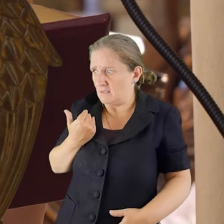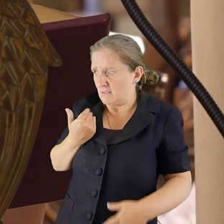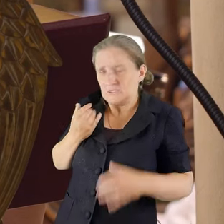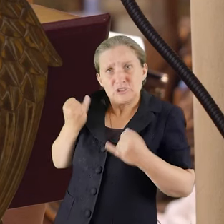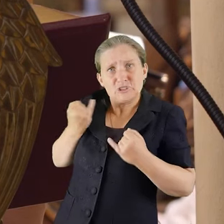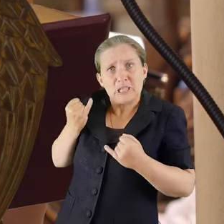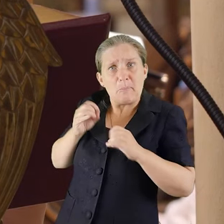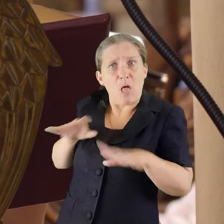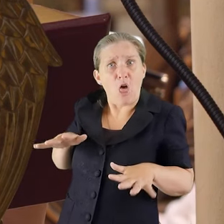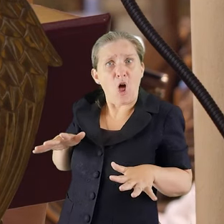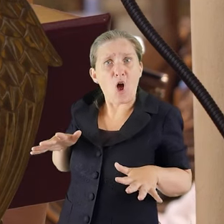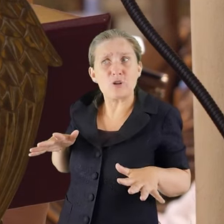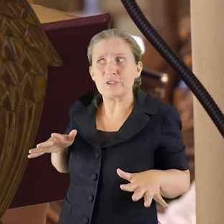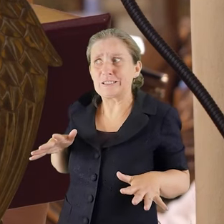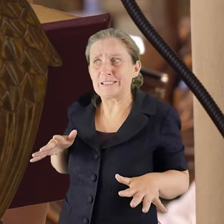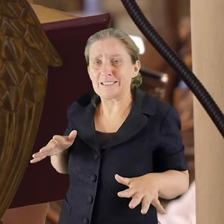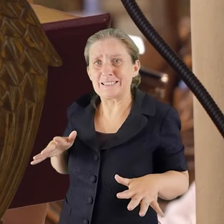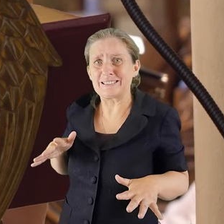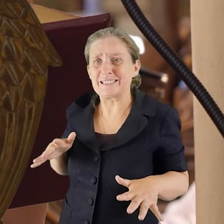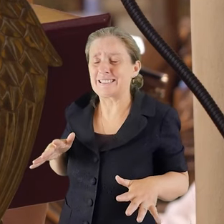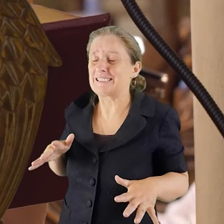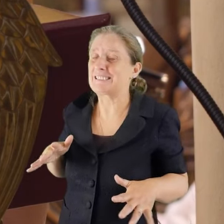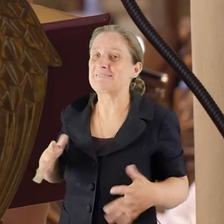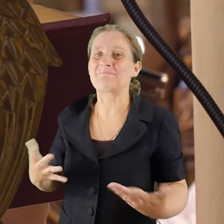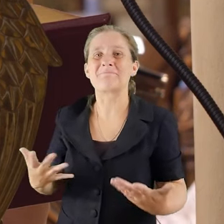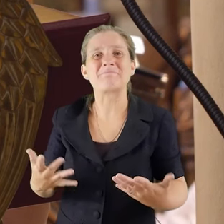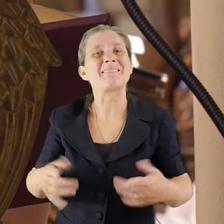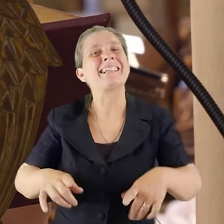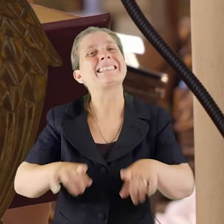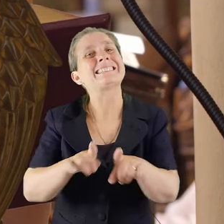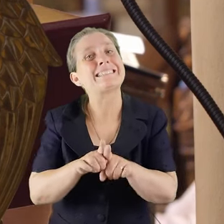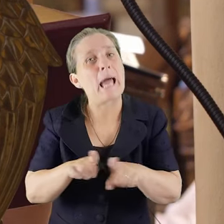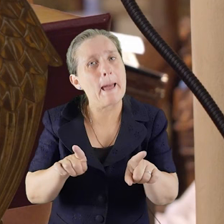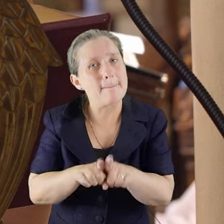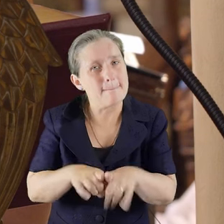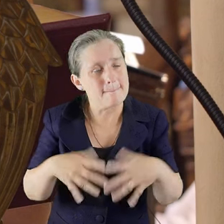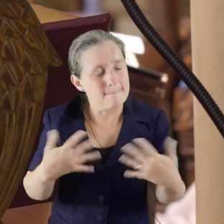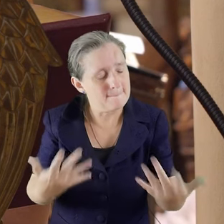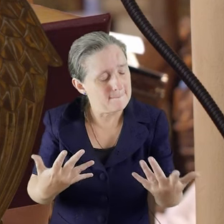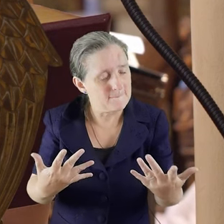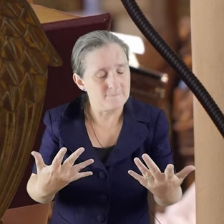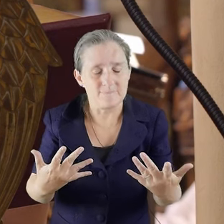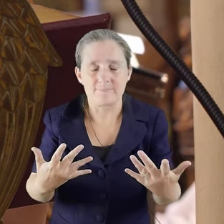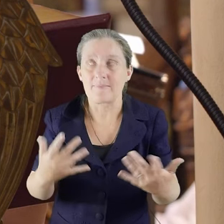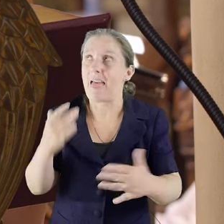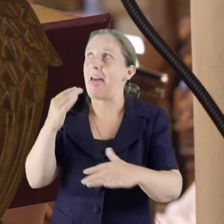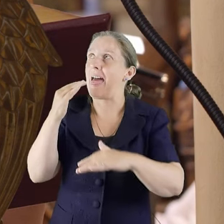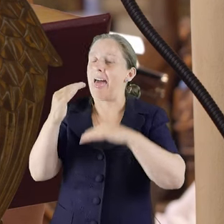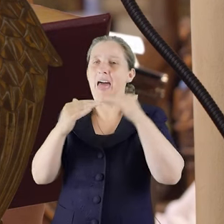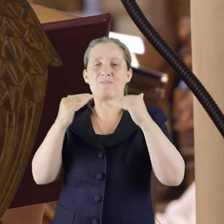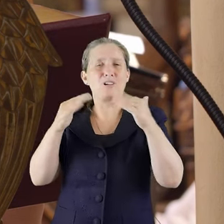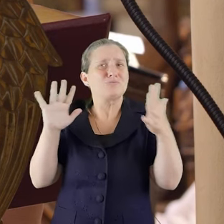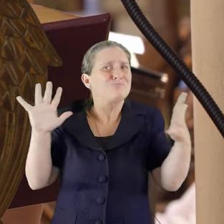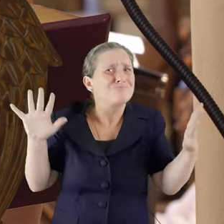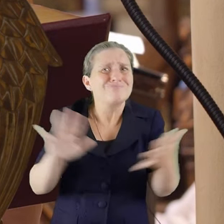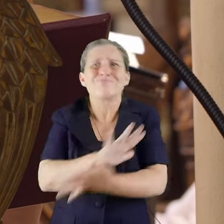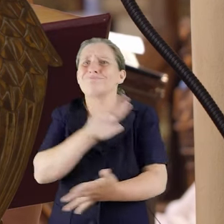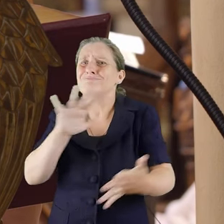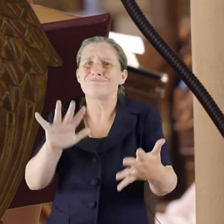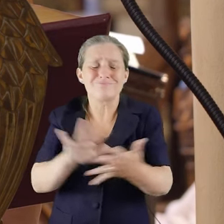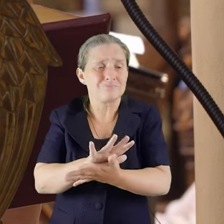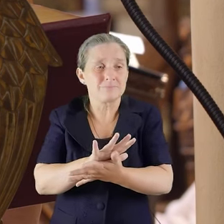have found my sheep that was lost." Just so, I tell you, there will be more joy in